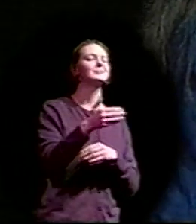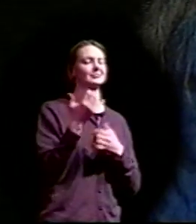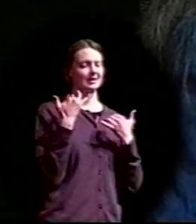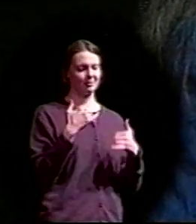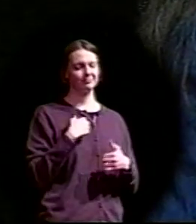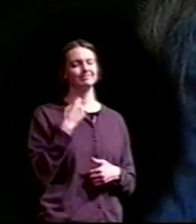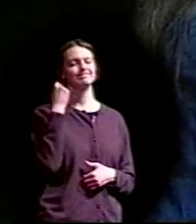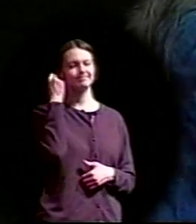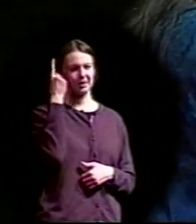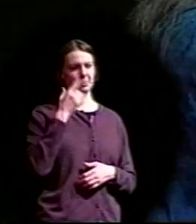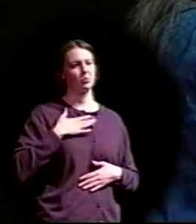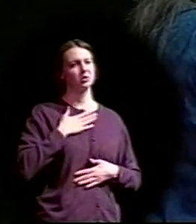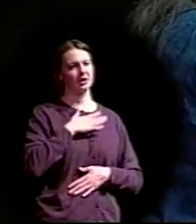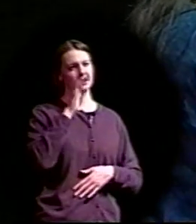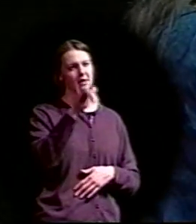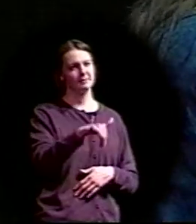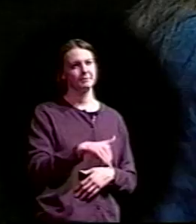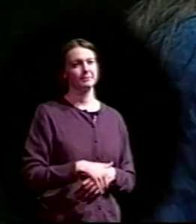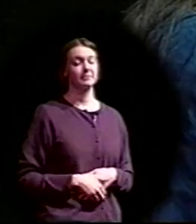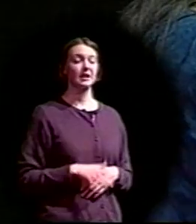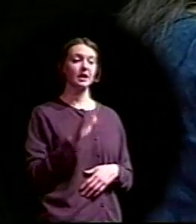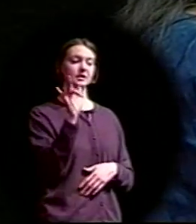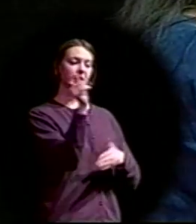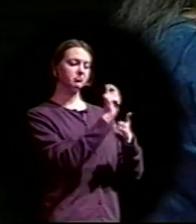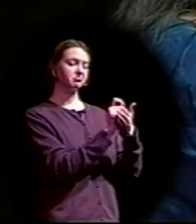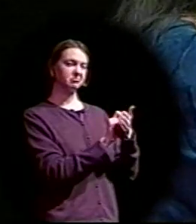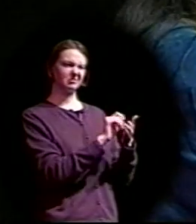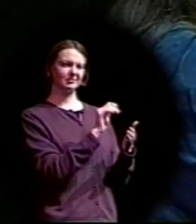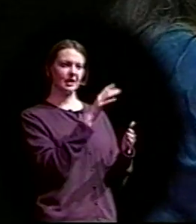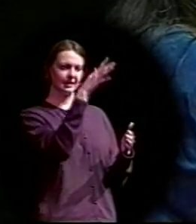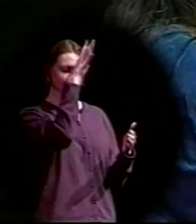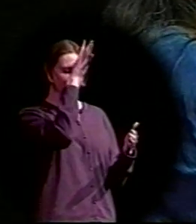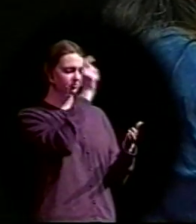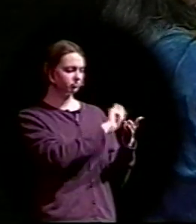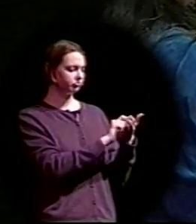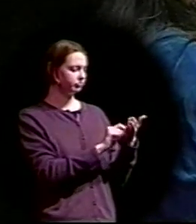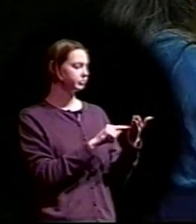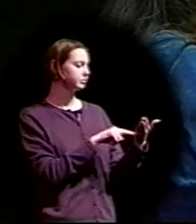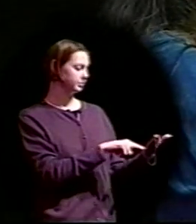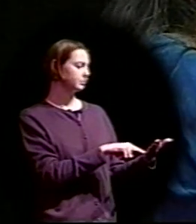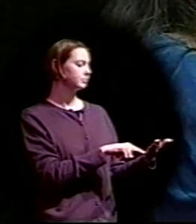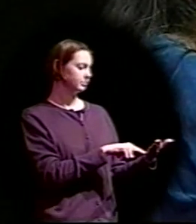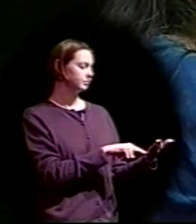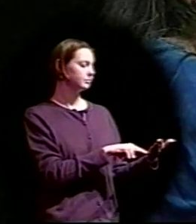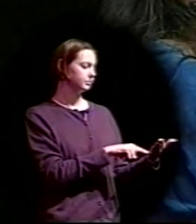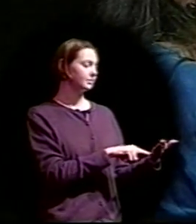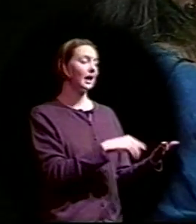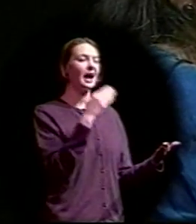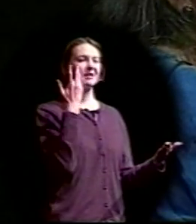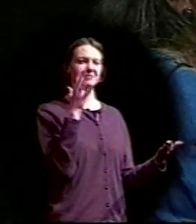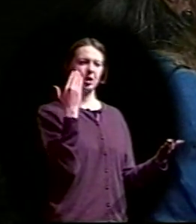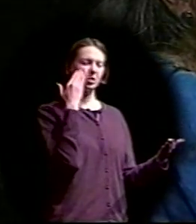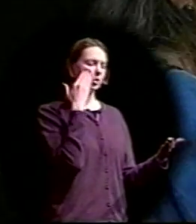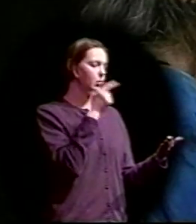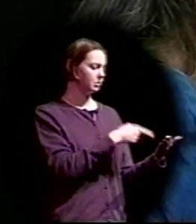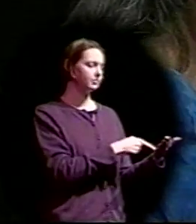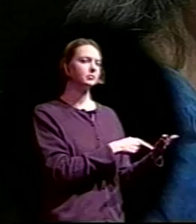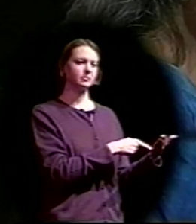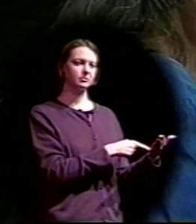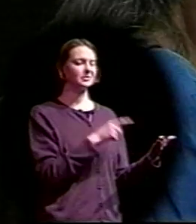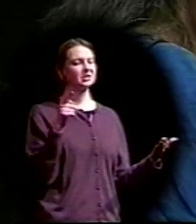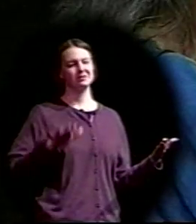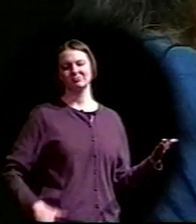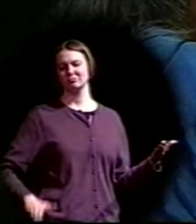appreciation. For I've read the diary that her father wrote, and I know the man with whom she did not grow up. And also